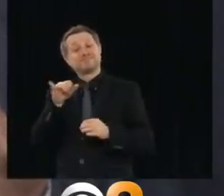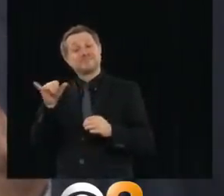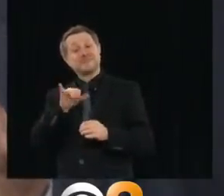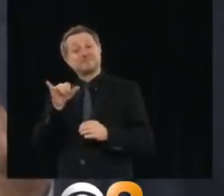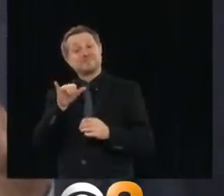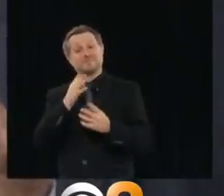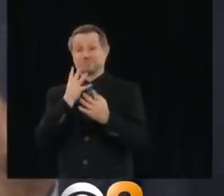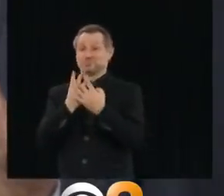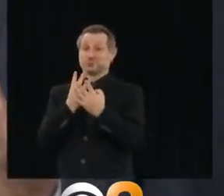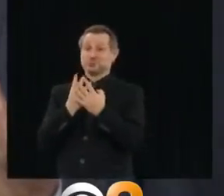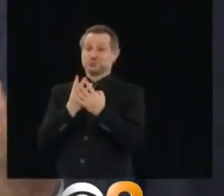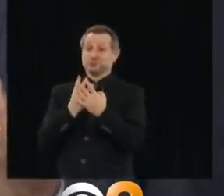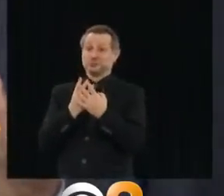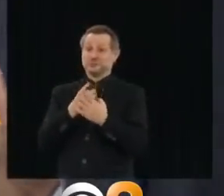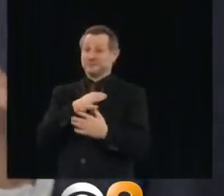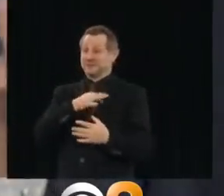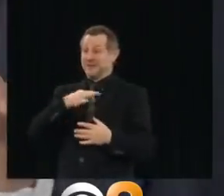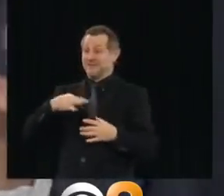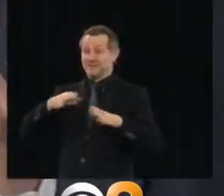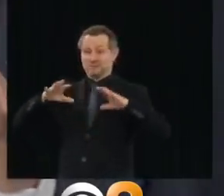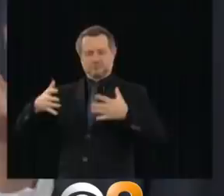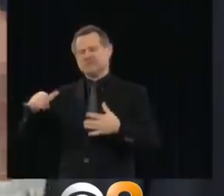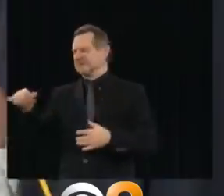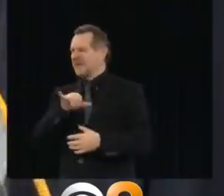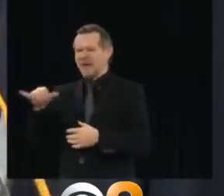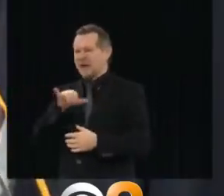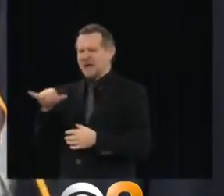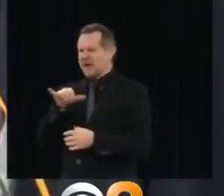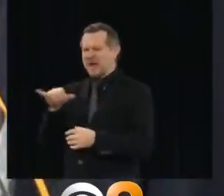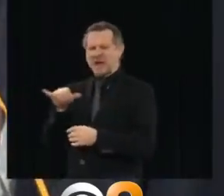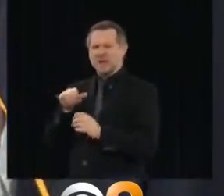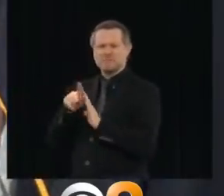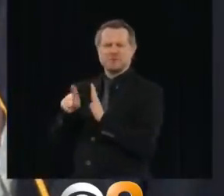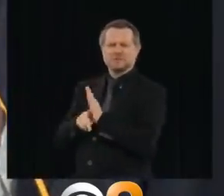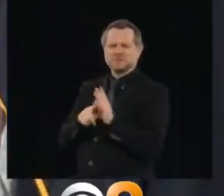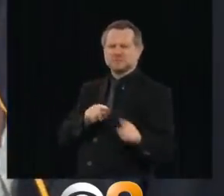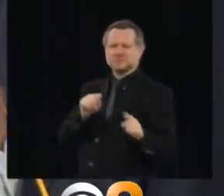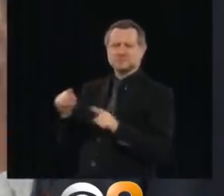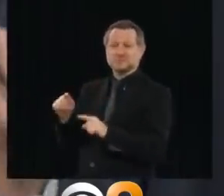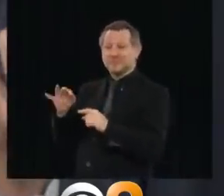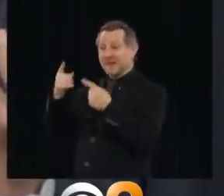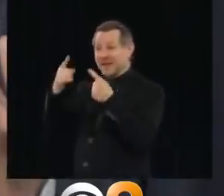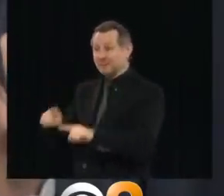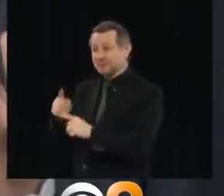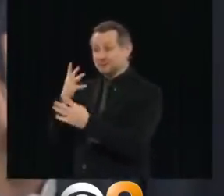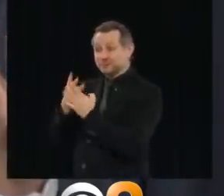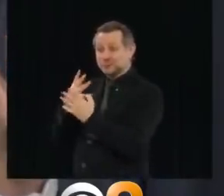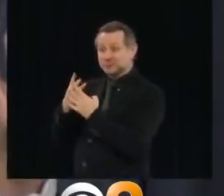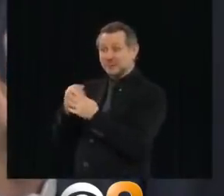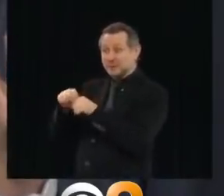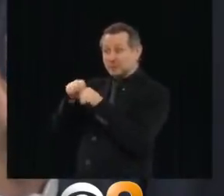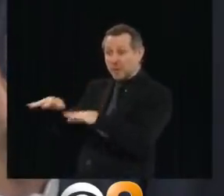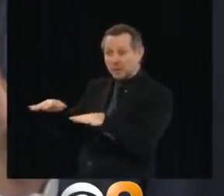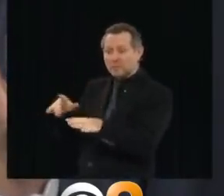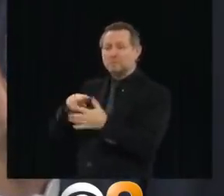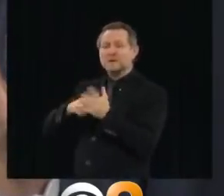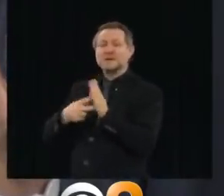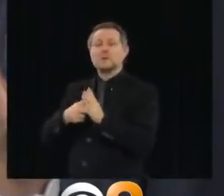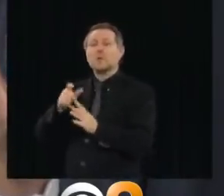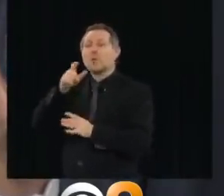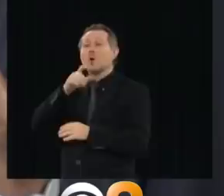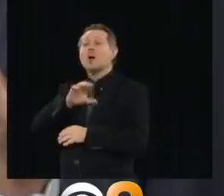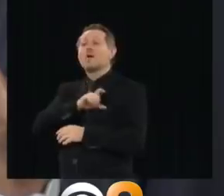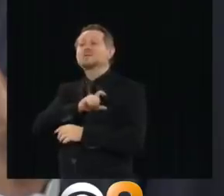prison staff is the same theory. If you have a problem in a prison, you're going to have correction officers who